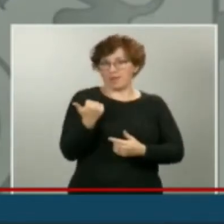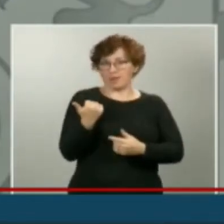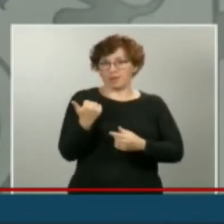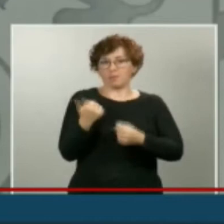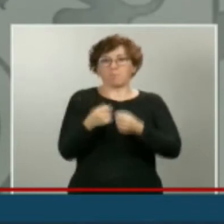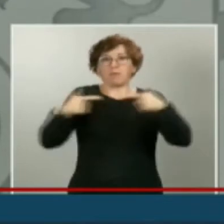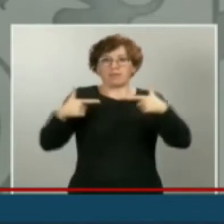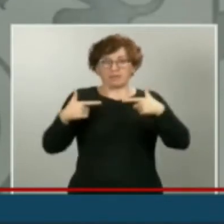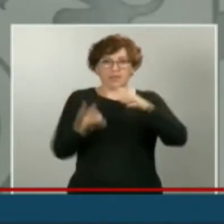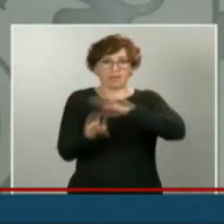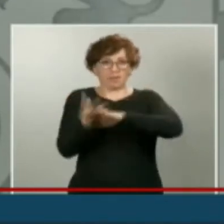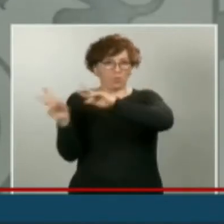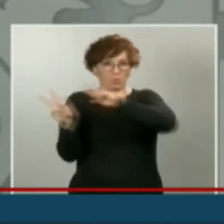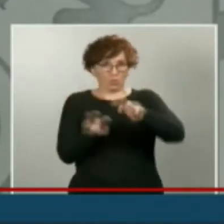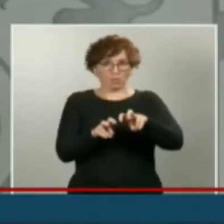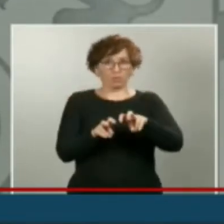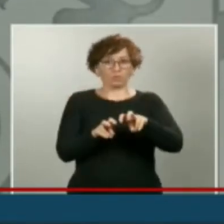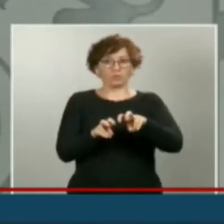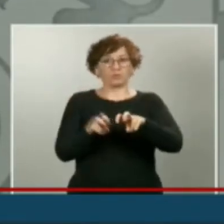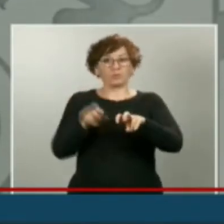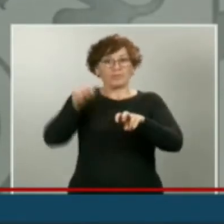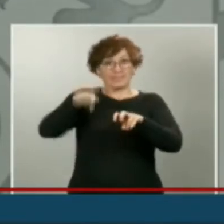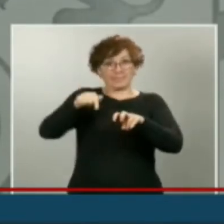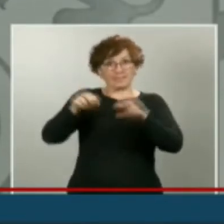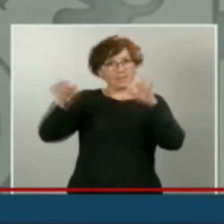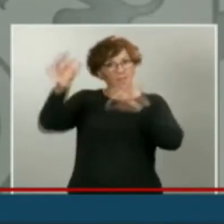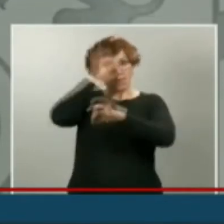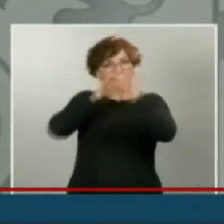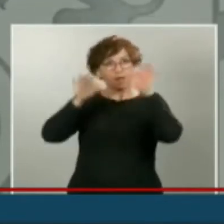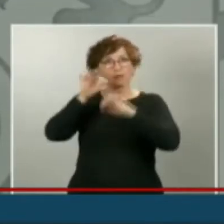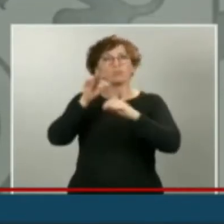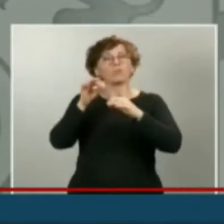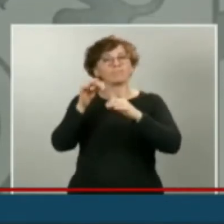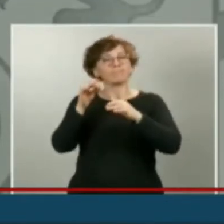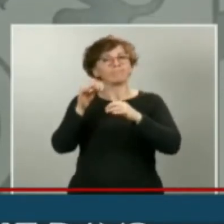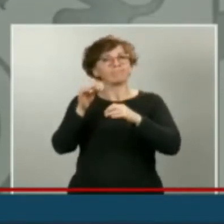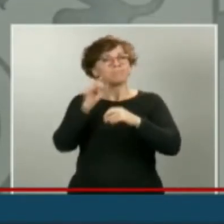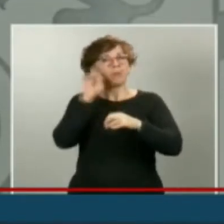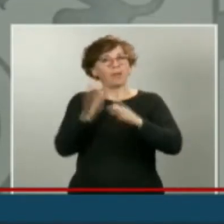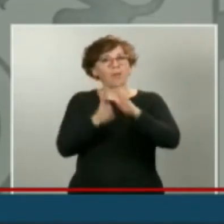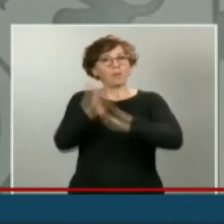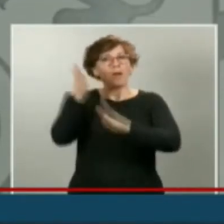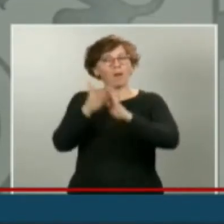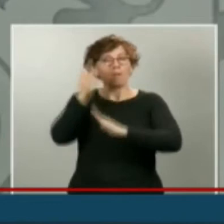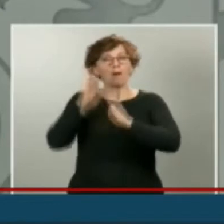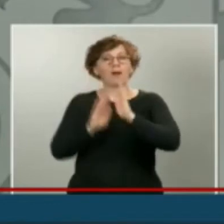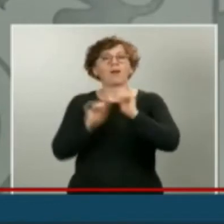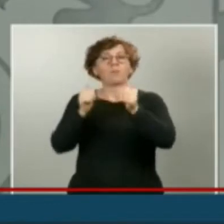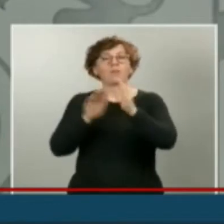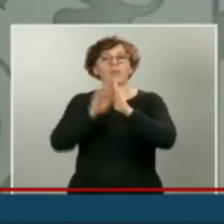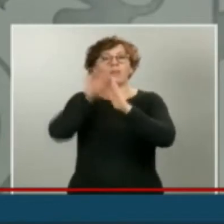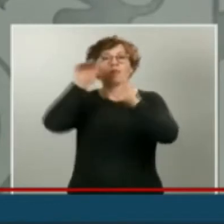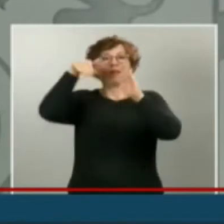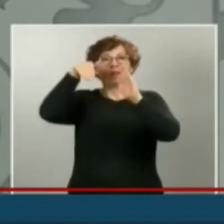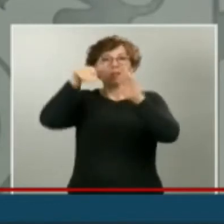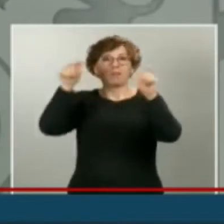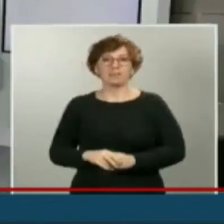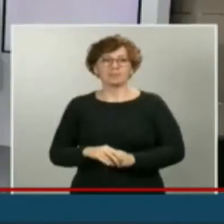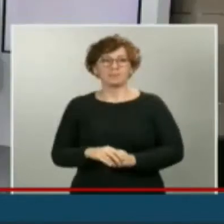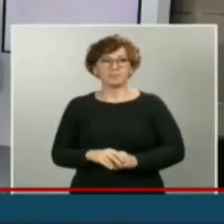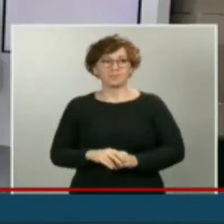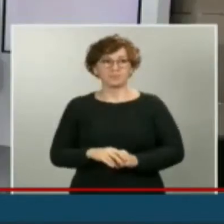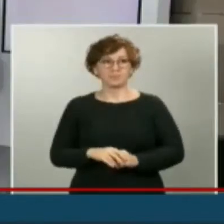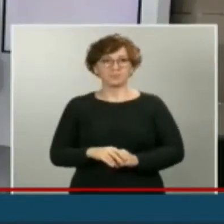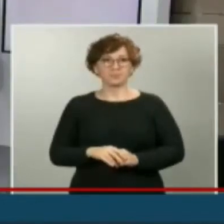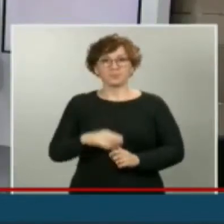downward trend we have observed. The increase in the number of cases in the hospital and intensive care units is also